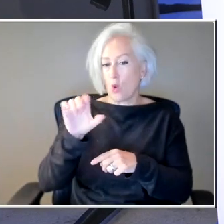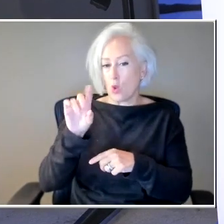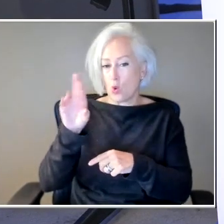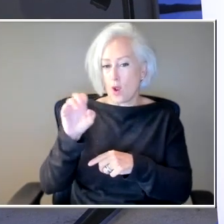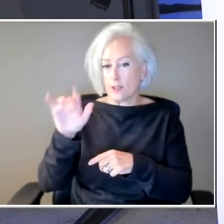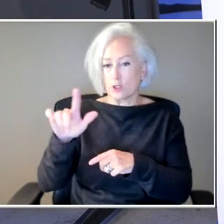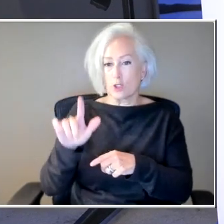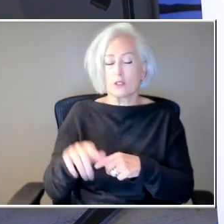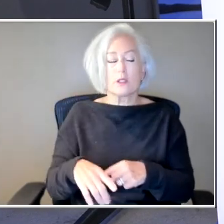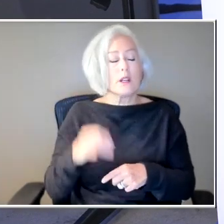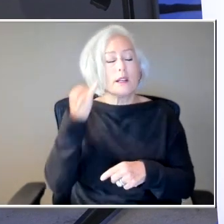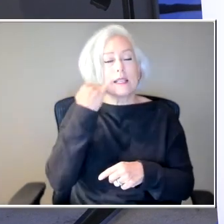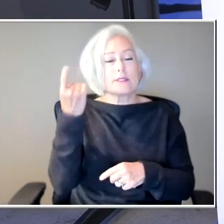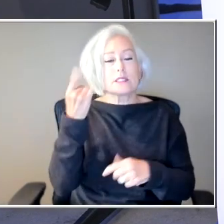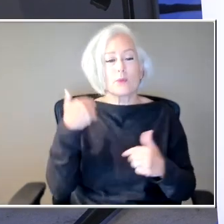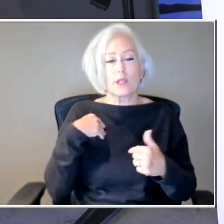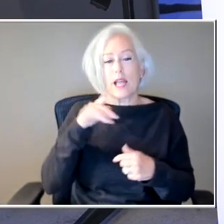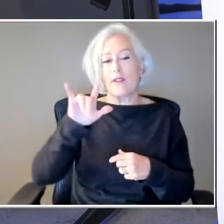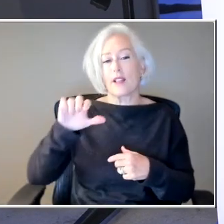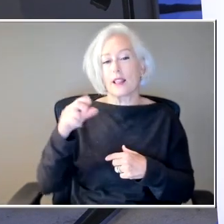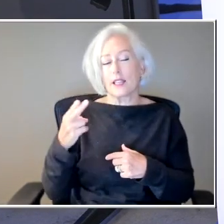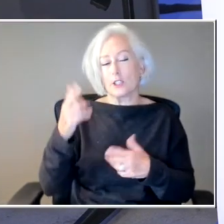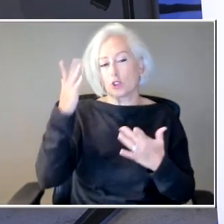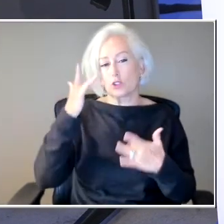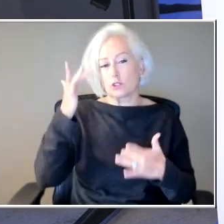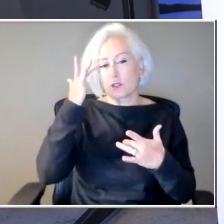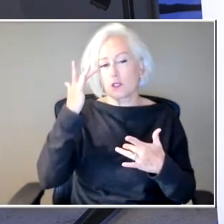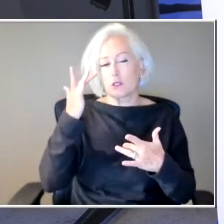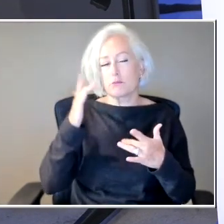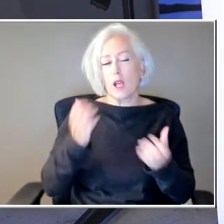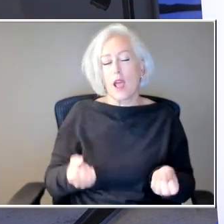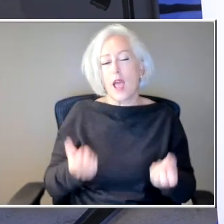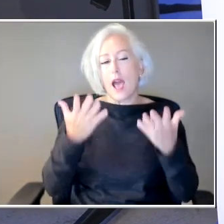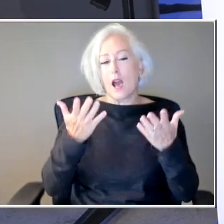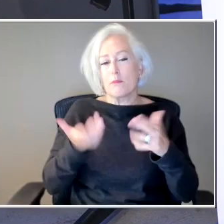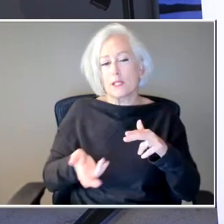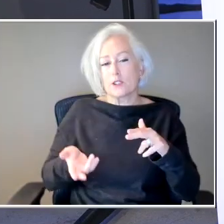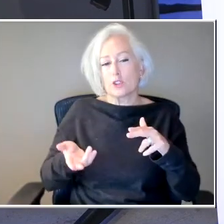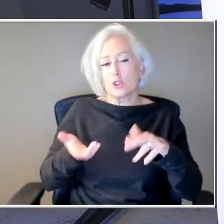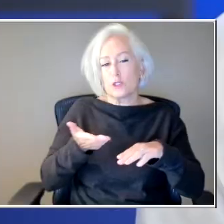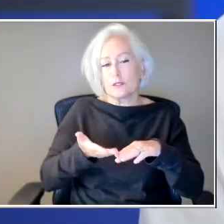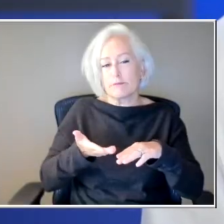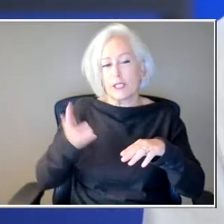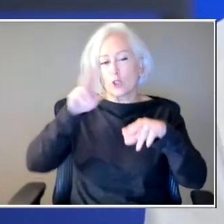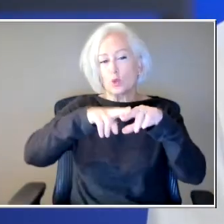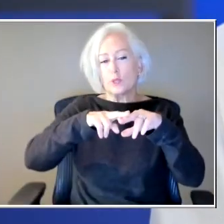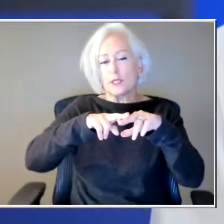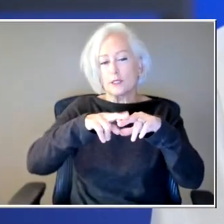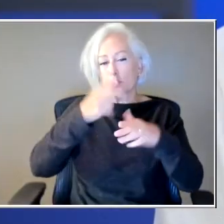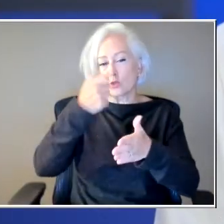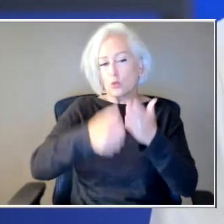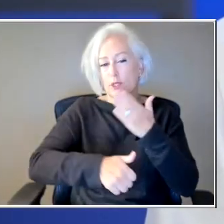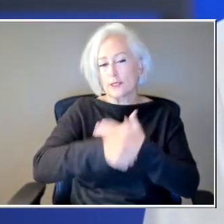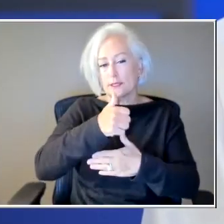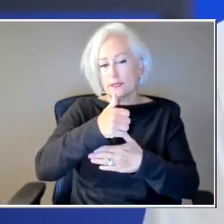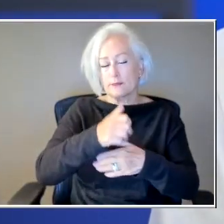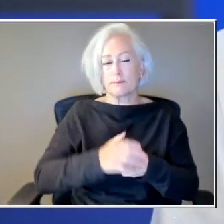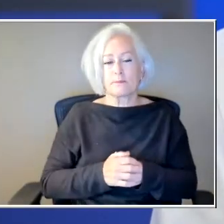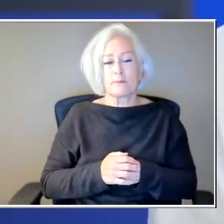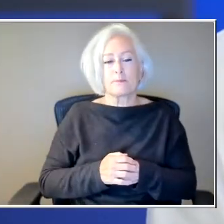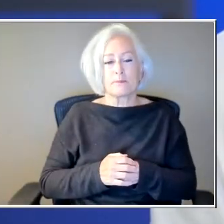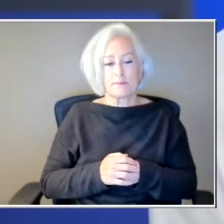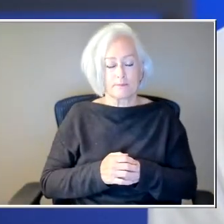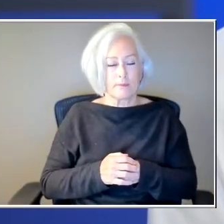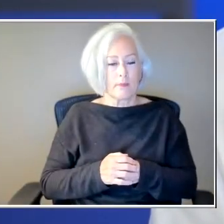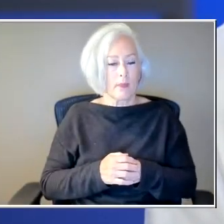does it increase the risk of them developing cancer? That's a very good question. So what happens is Lynch